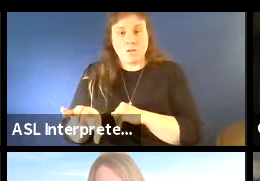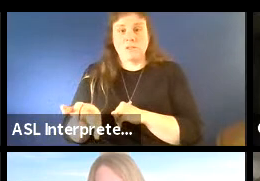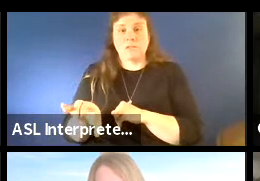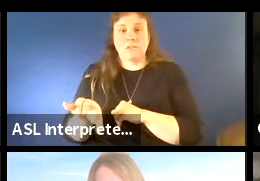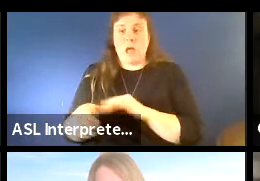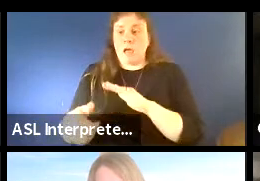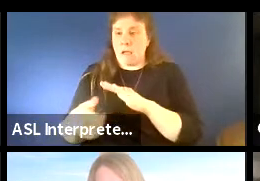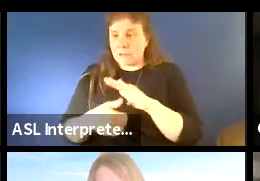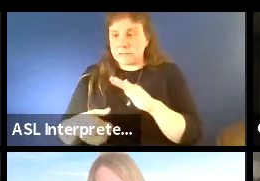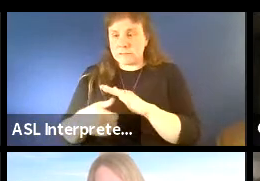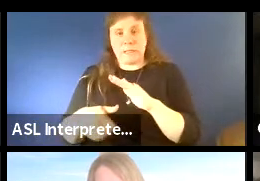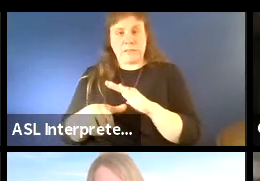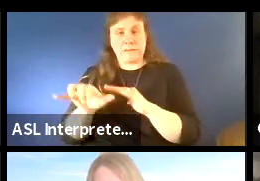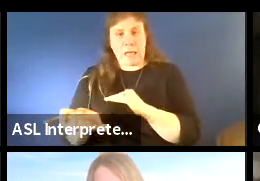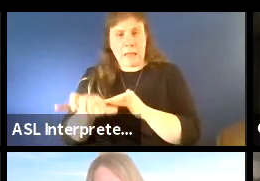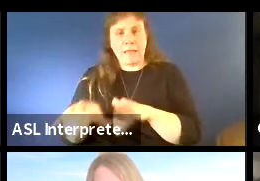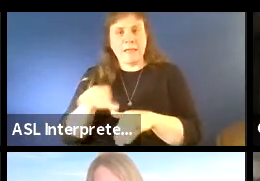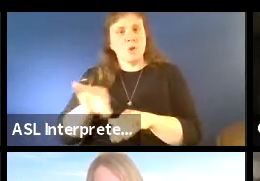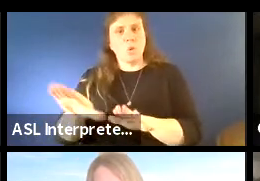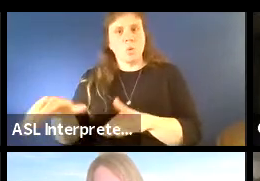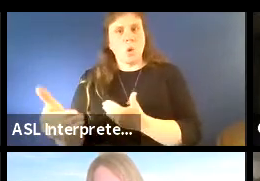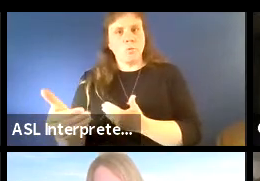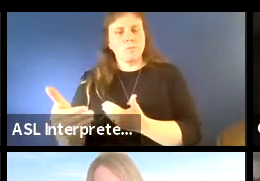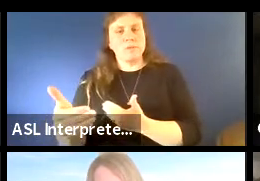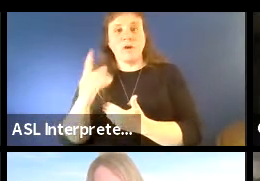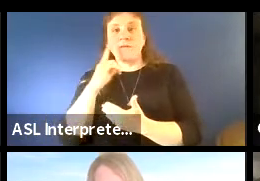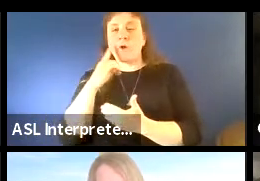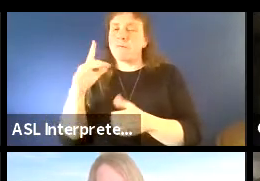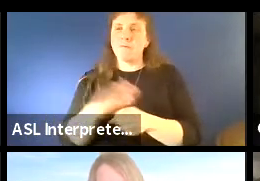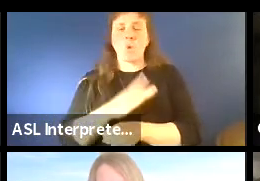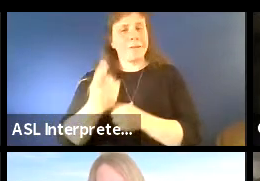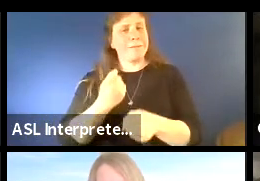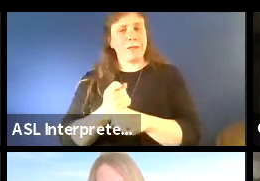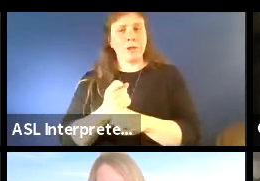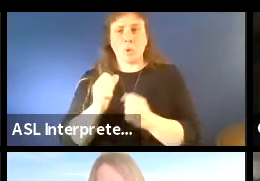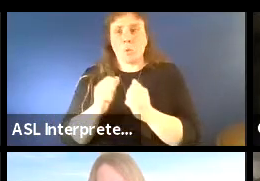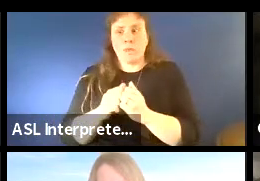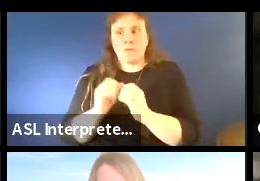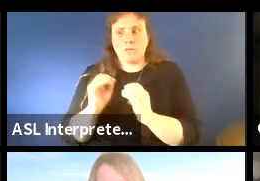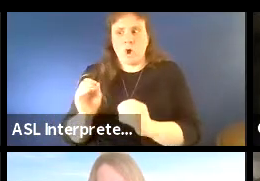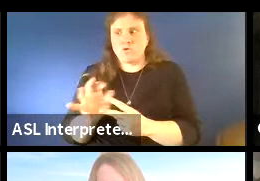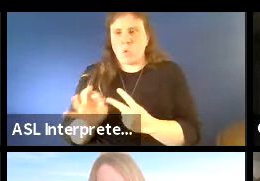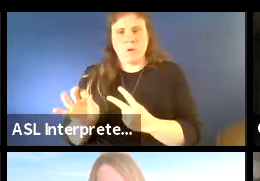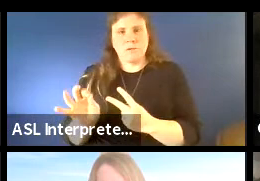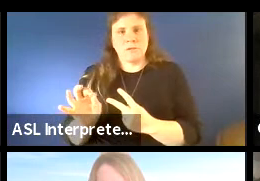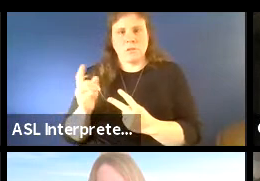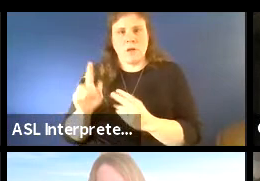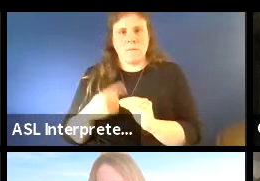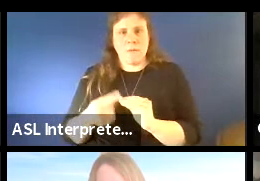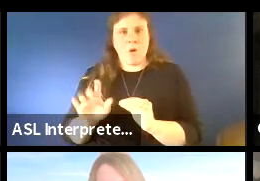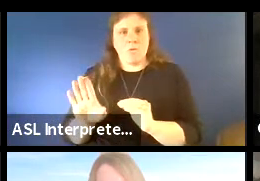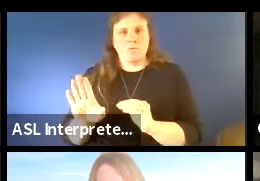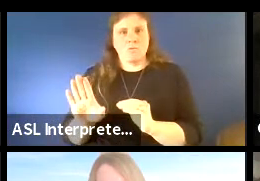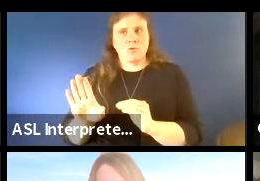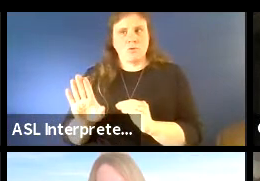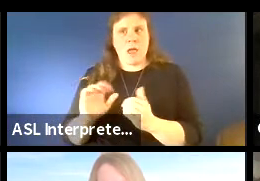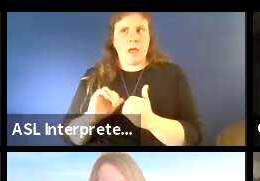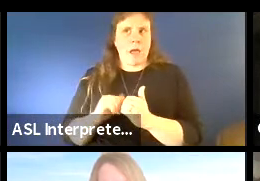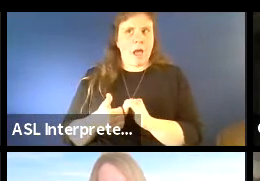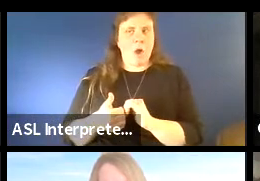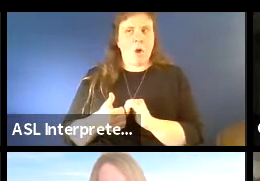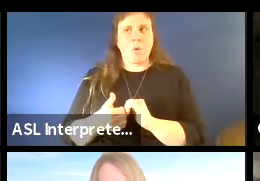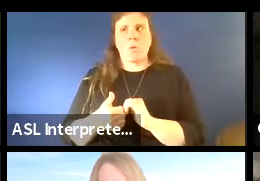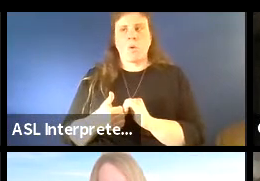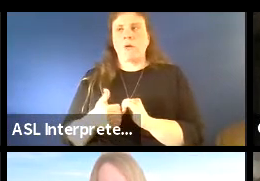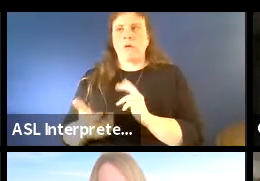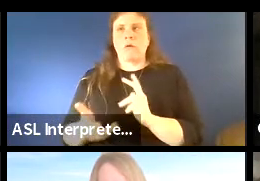be isolated in their rooms for a year with very little choice about about how they rated their